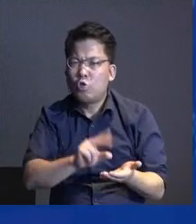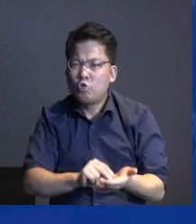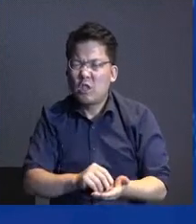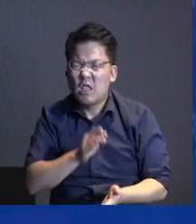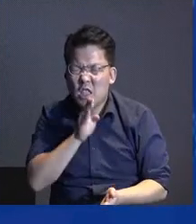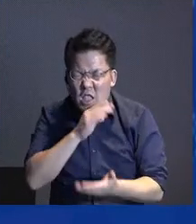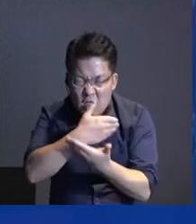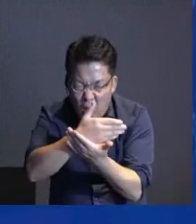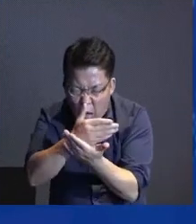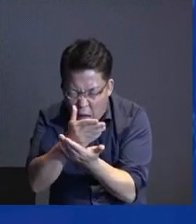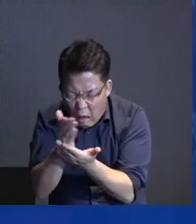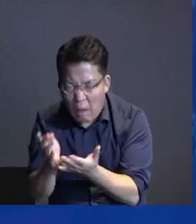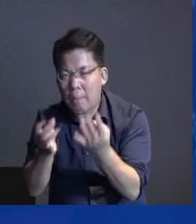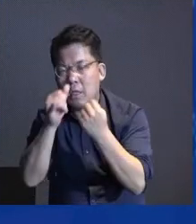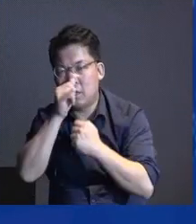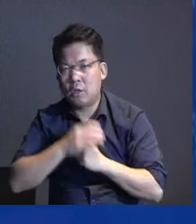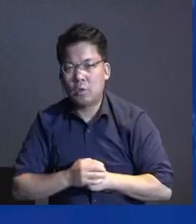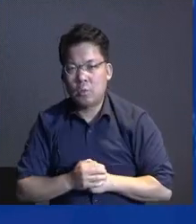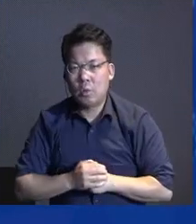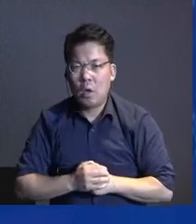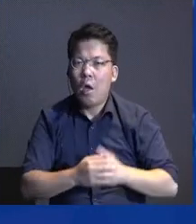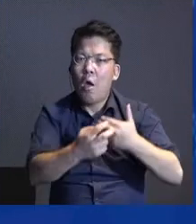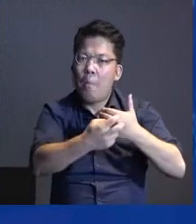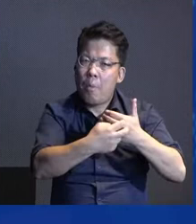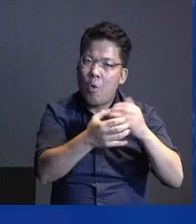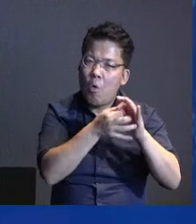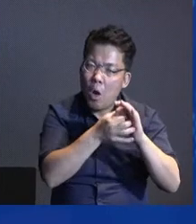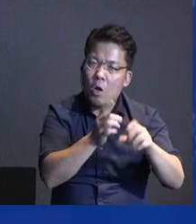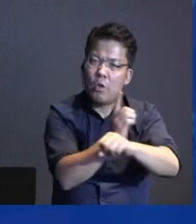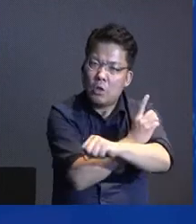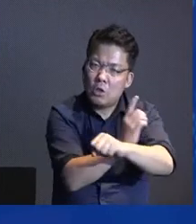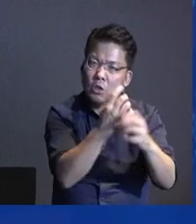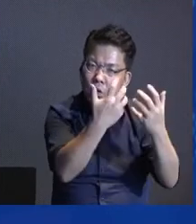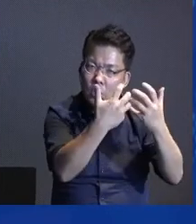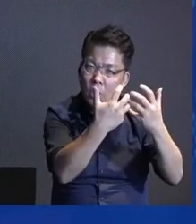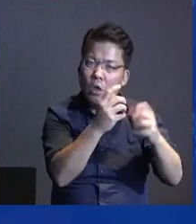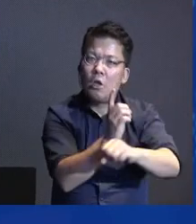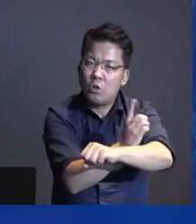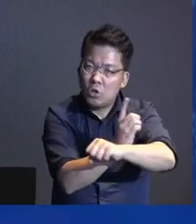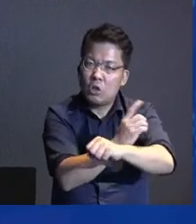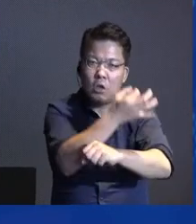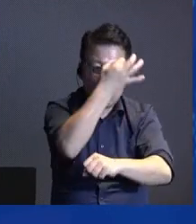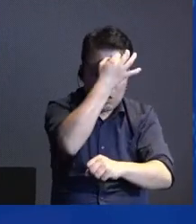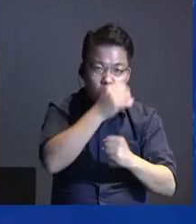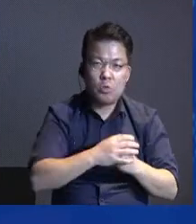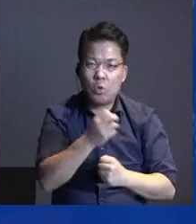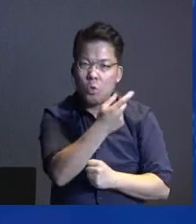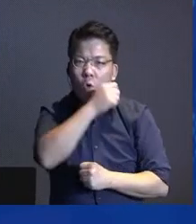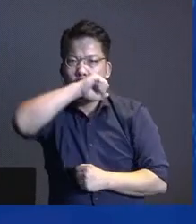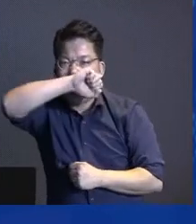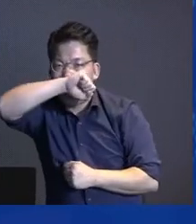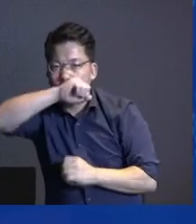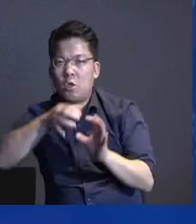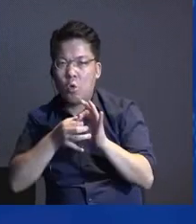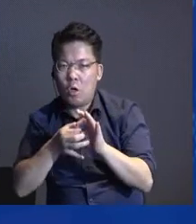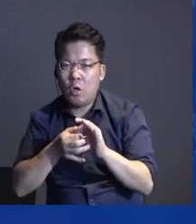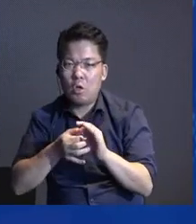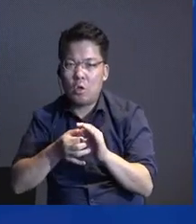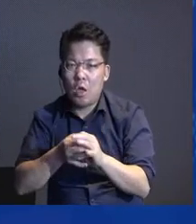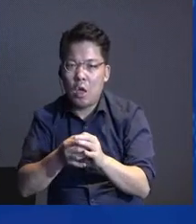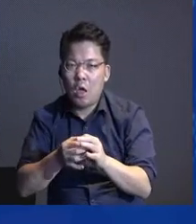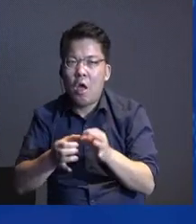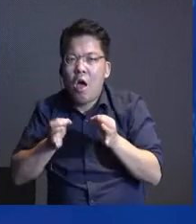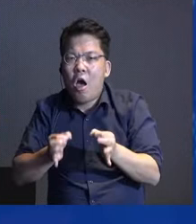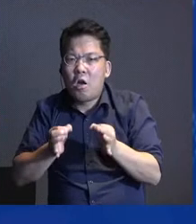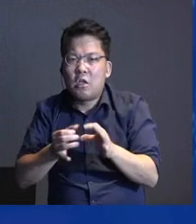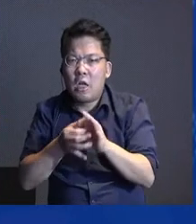very, very important, and financial information and supplies. So very